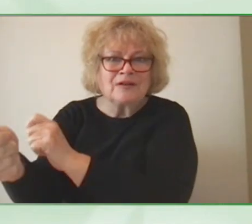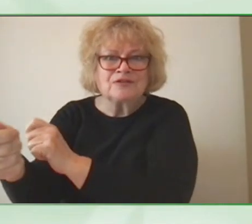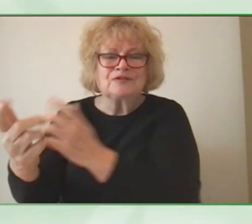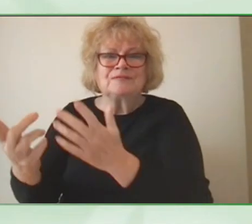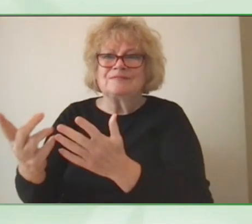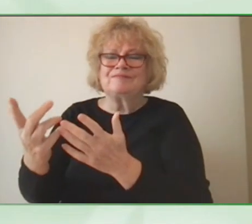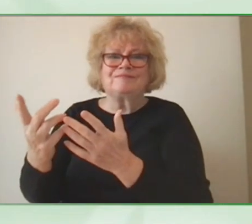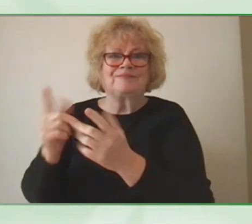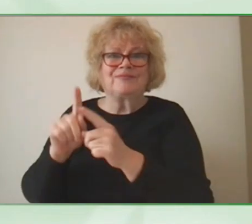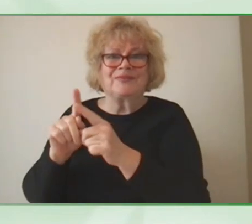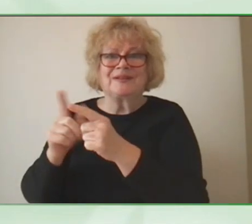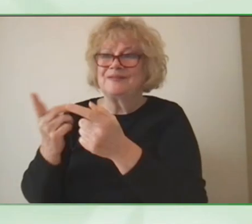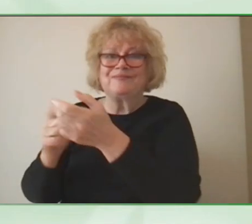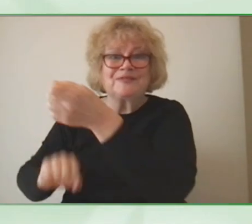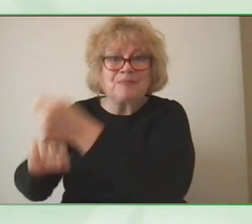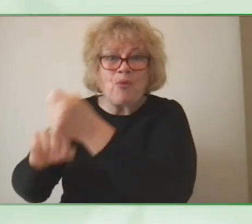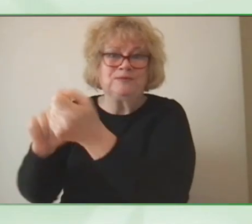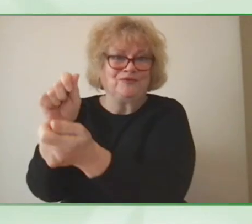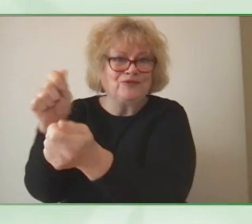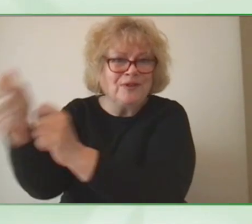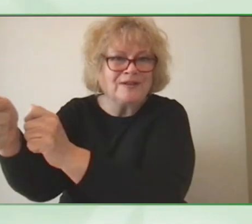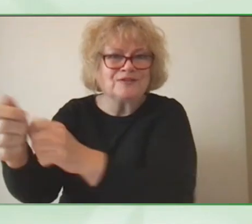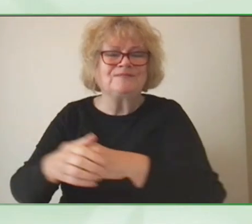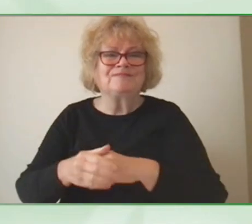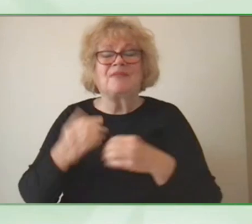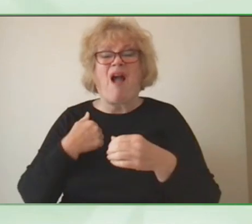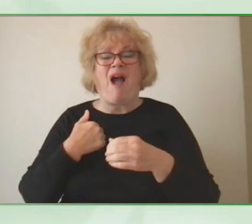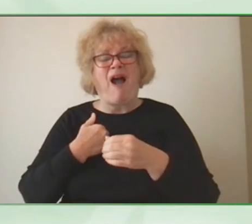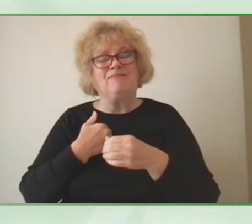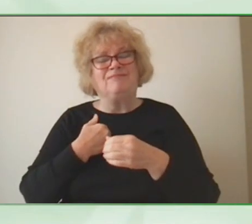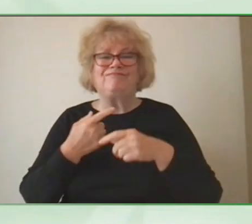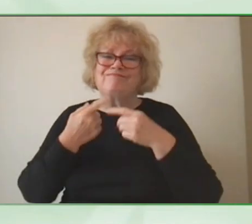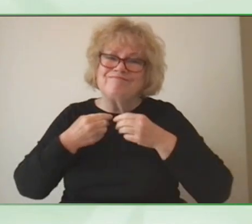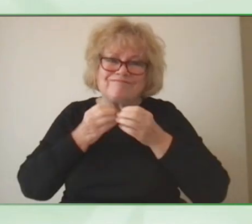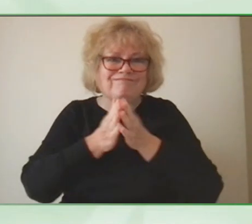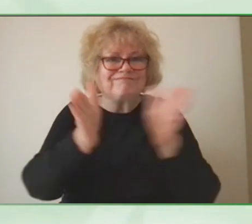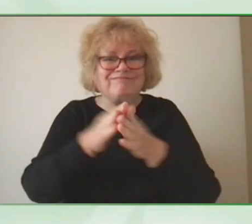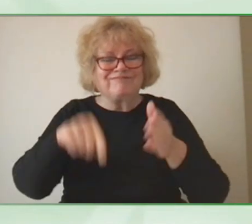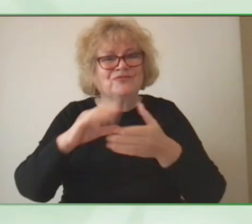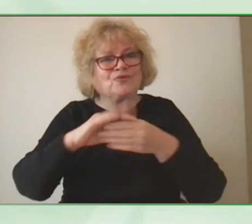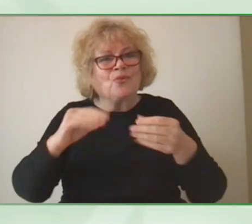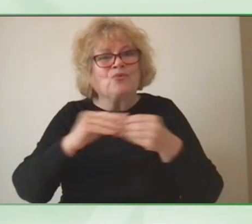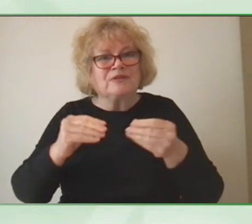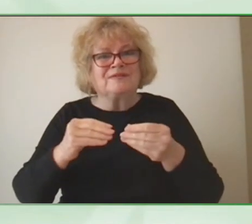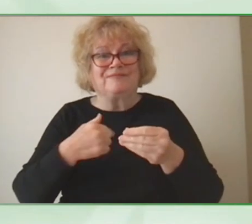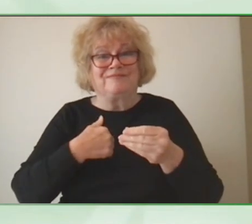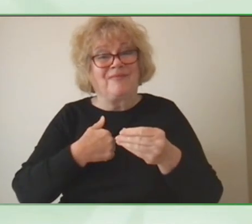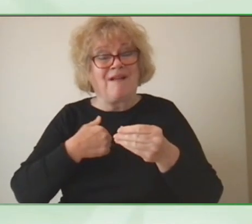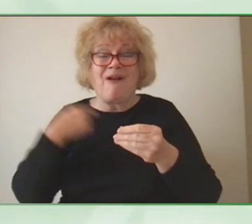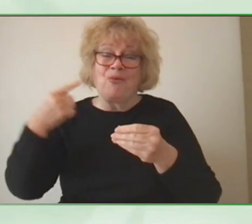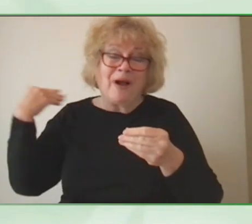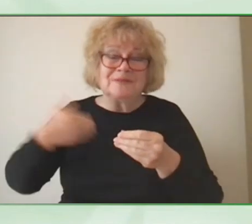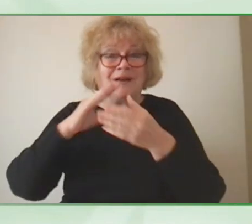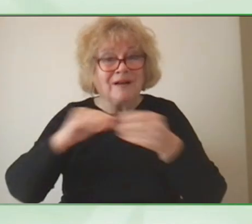this story, and I used to tell this story a lot before the worst days of COVID. I used to tell this story a lot, and I